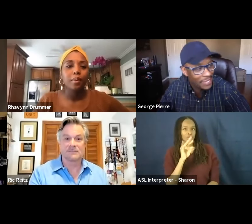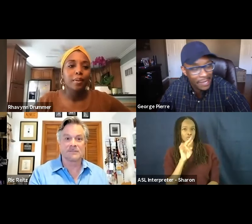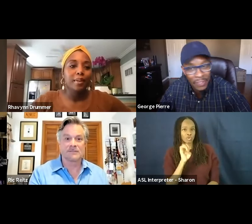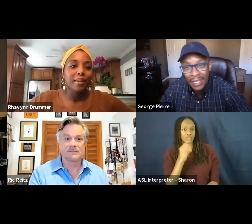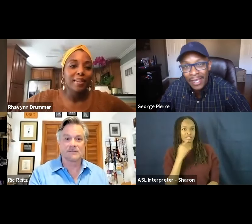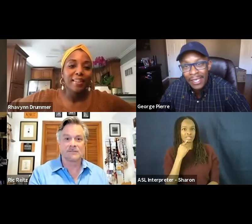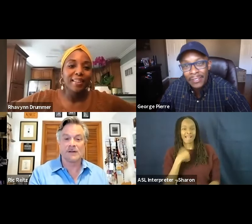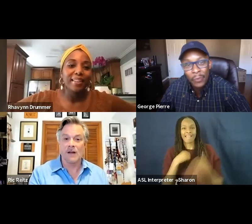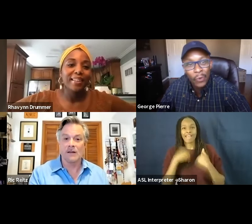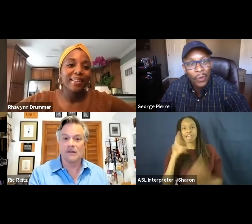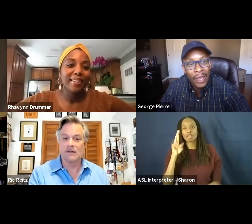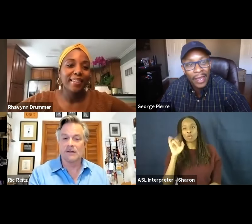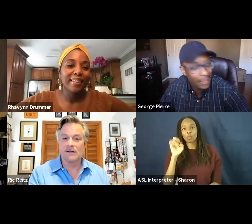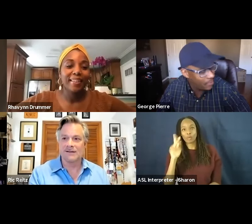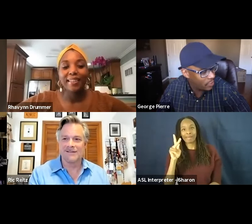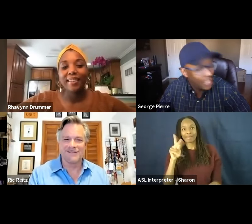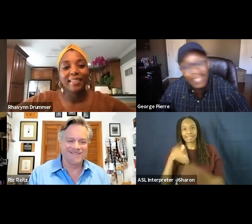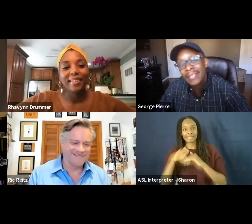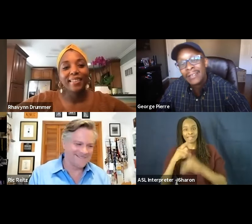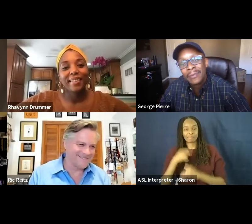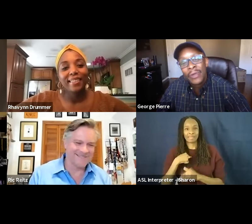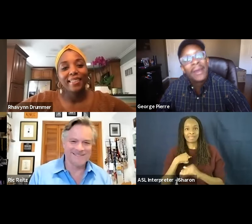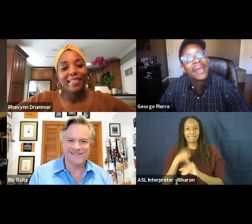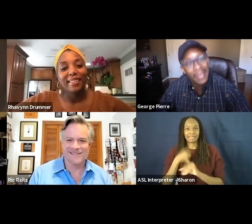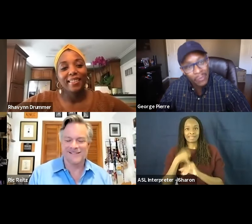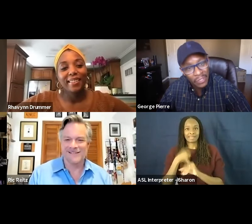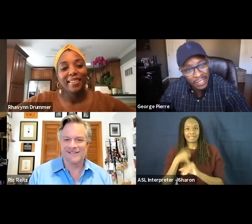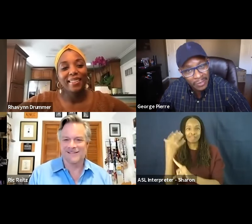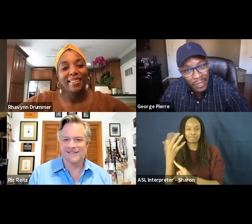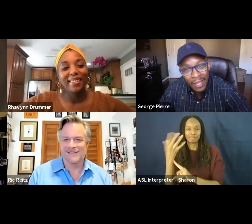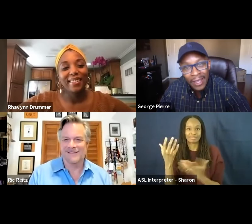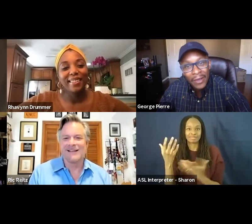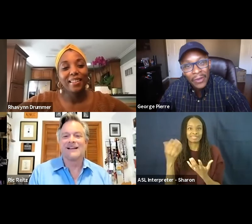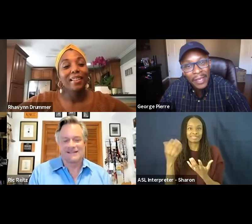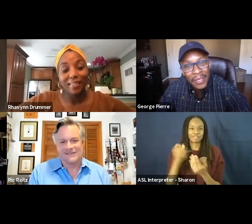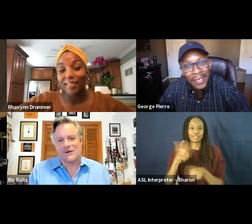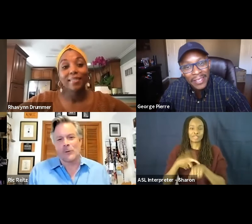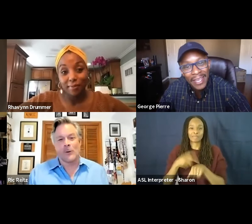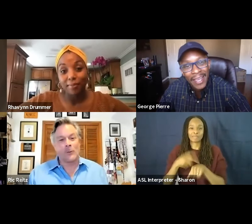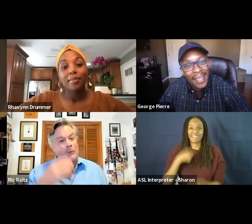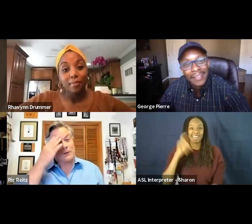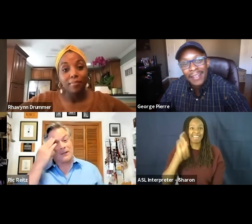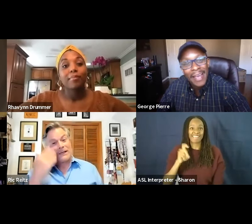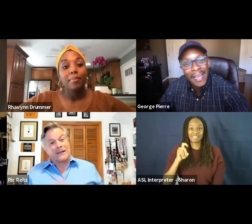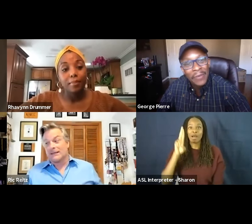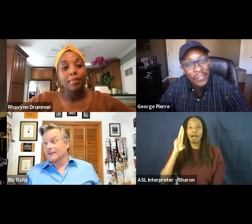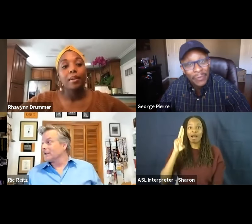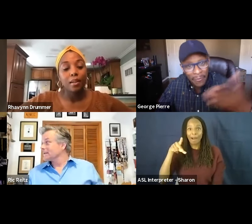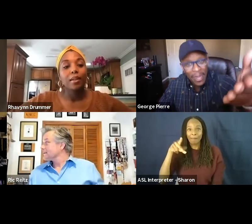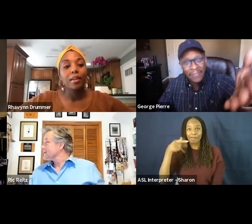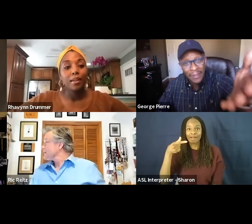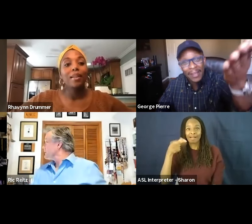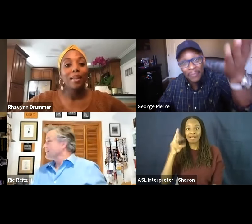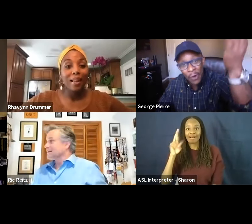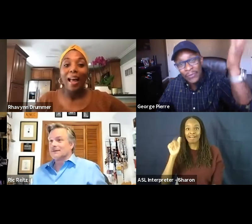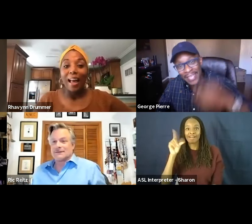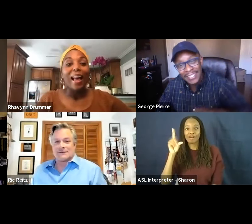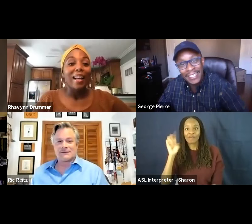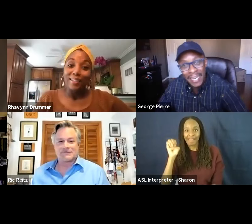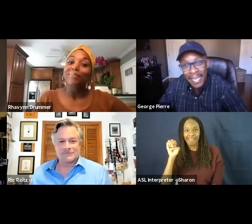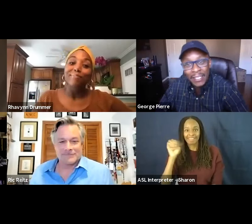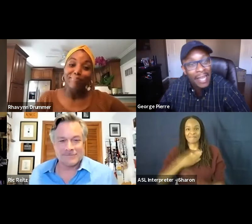couple times, to the point where I realized I had to upgrade my camera system. Okay, because the lighting was Rhavynn, Mark,